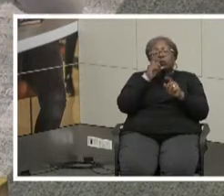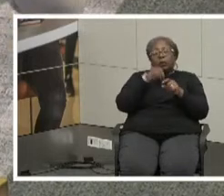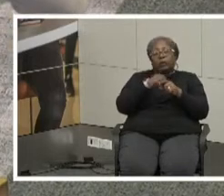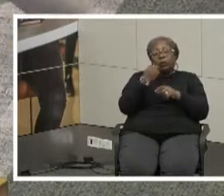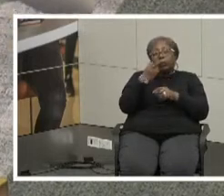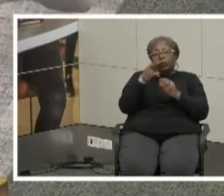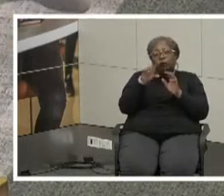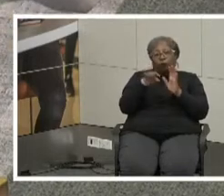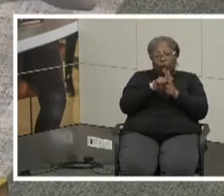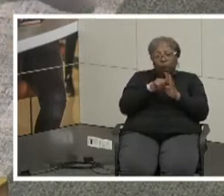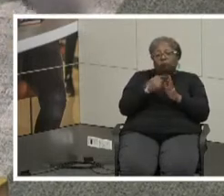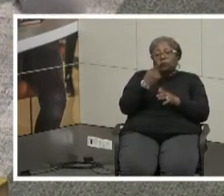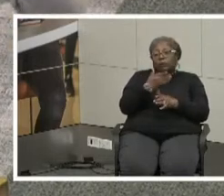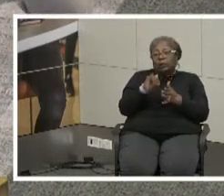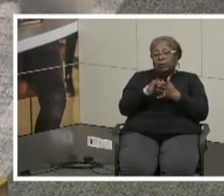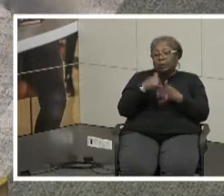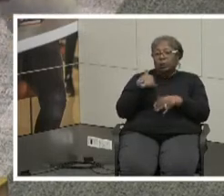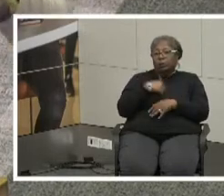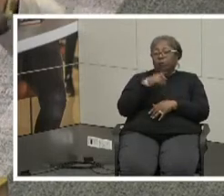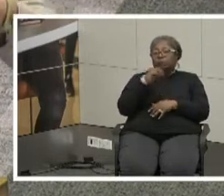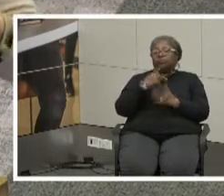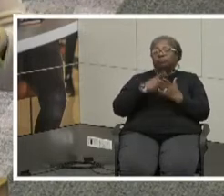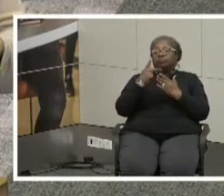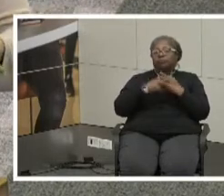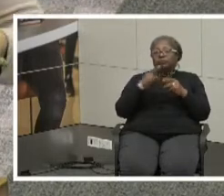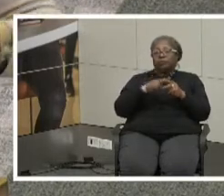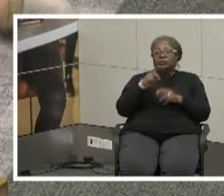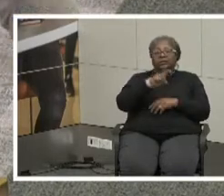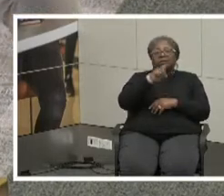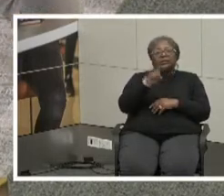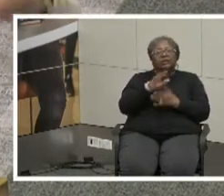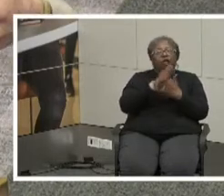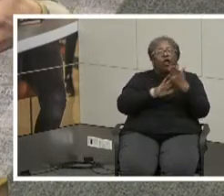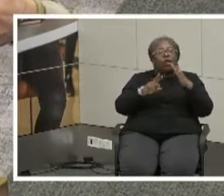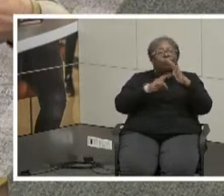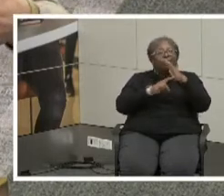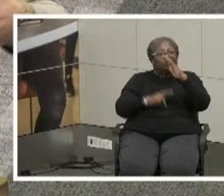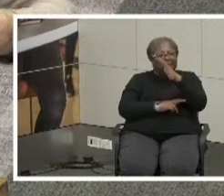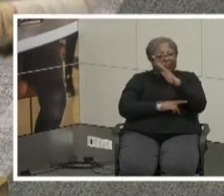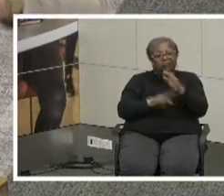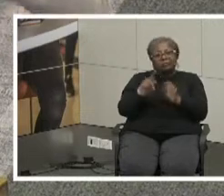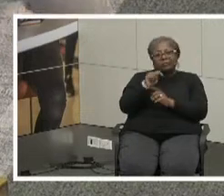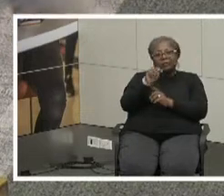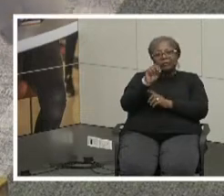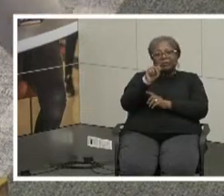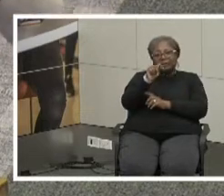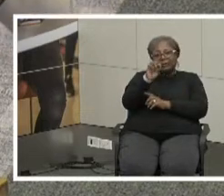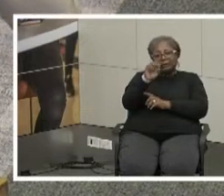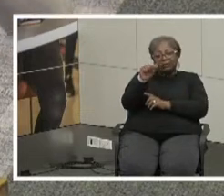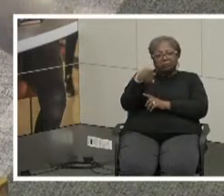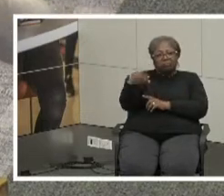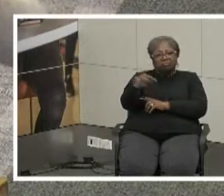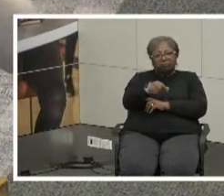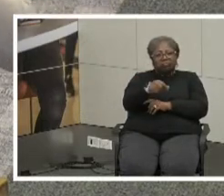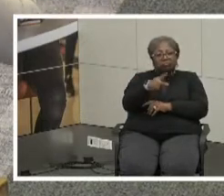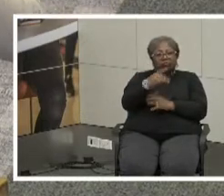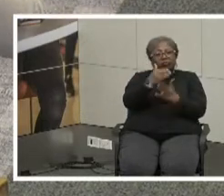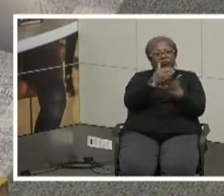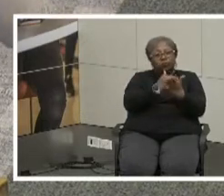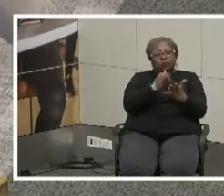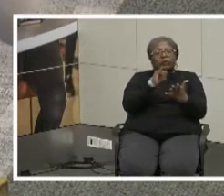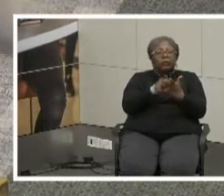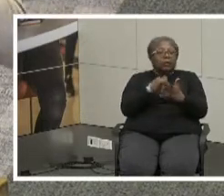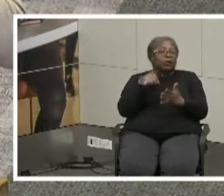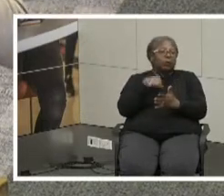um but one of the things we do is there's a there's a program called Texas College Bridge it's funded by tea and it's a remediation course